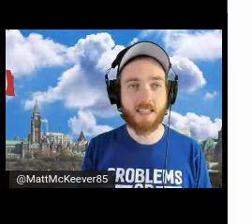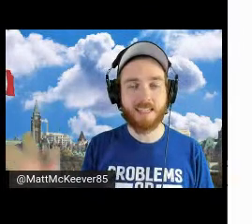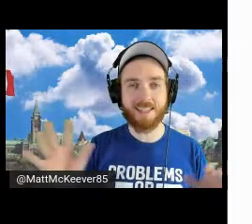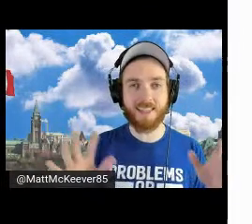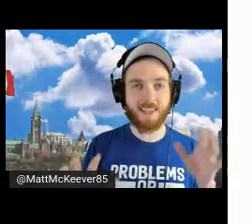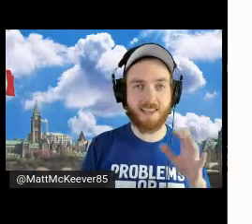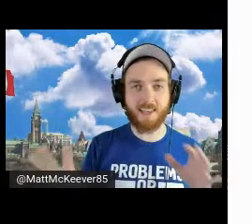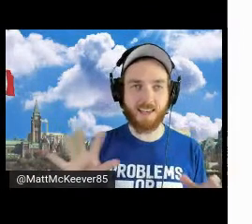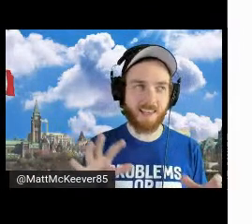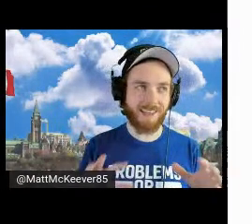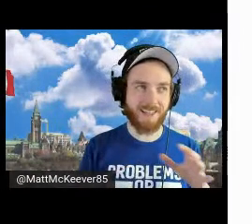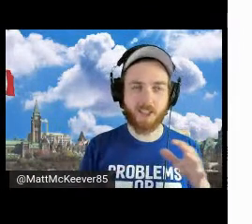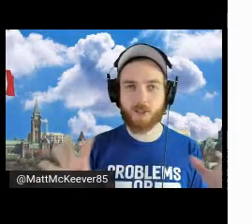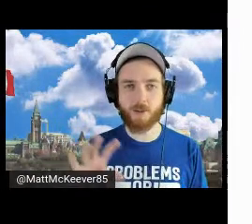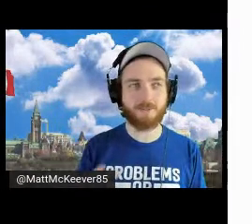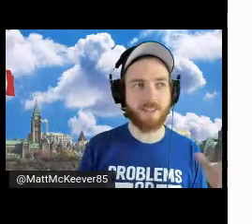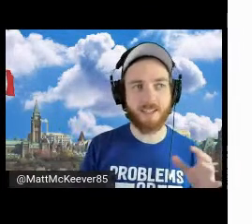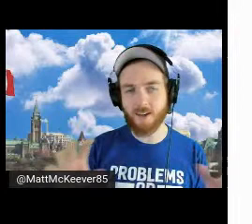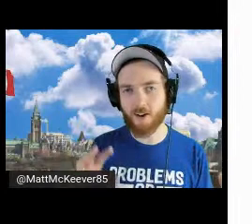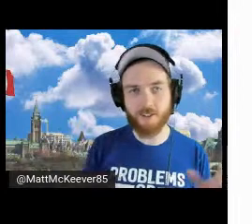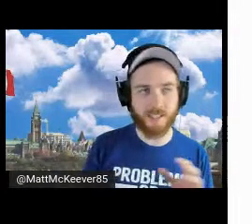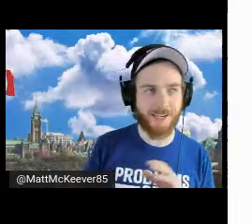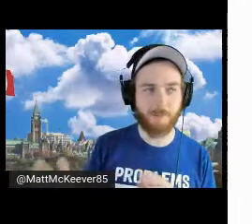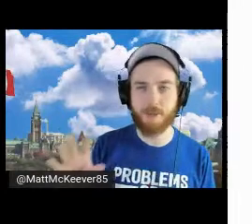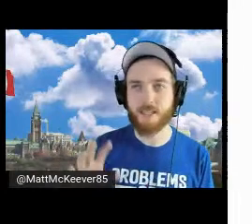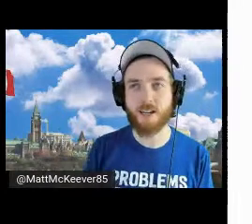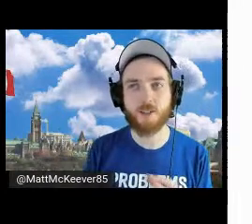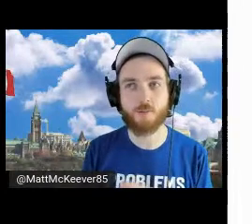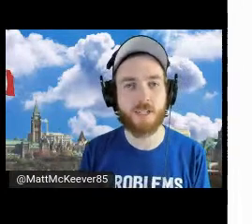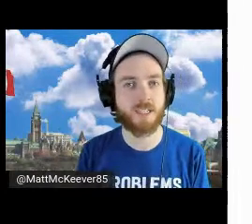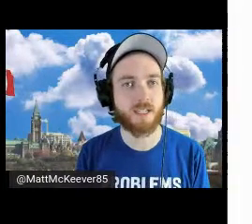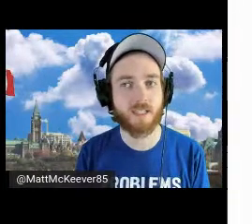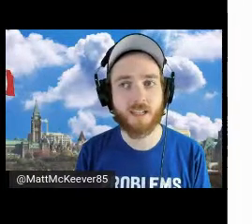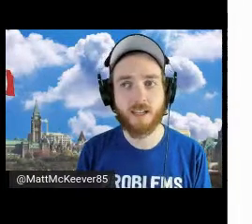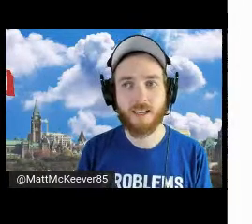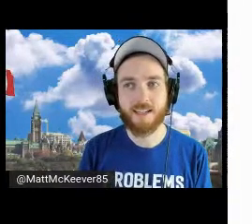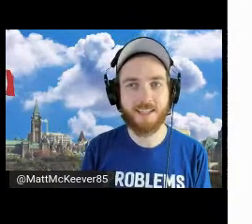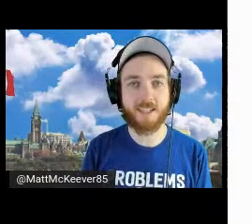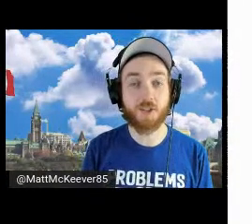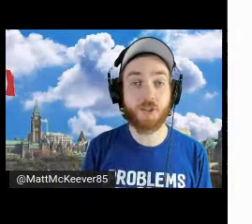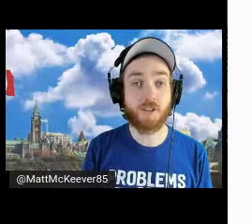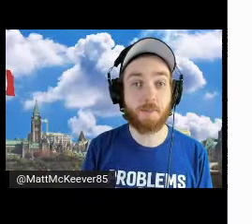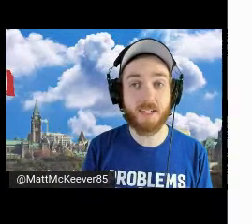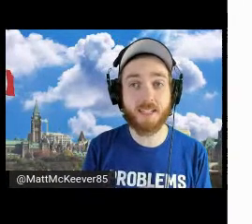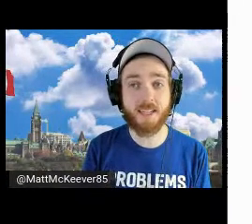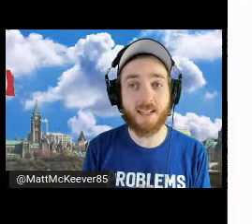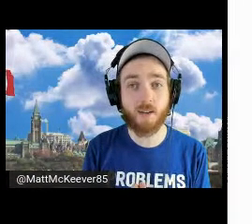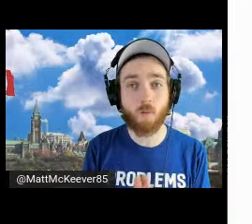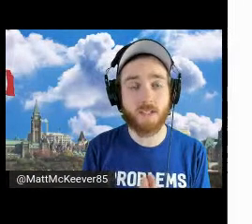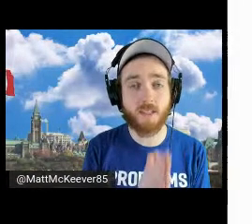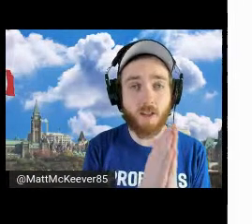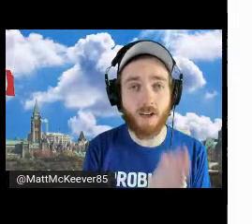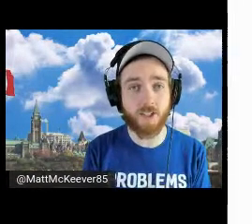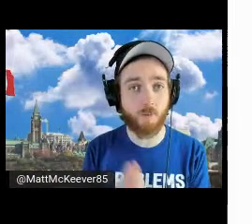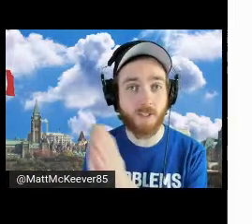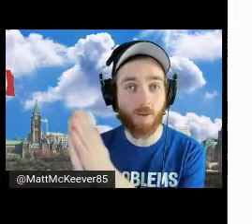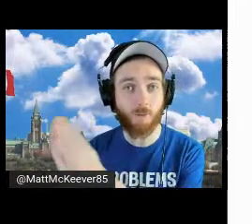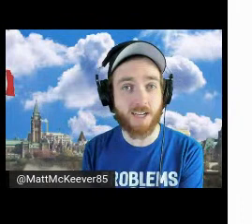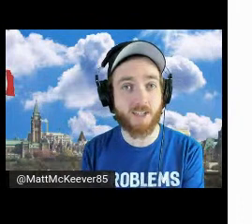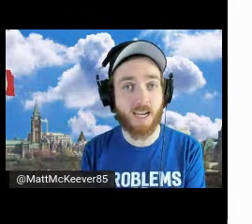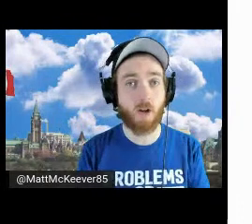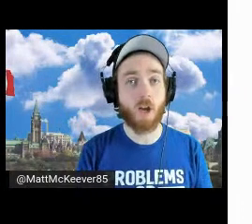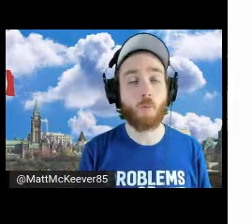that just do everything all the time because reasons is concerning, because again, like, what's the logic? What's